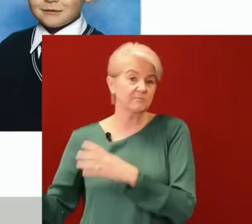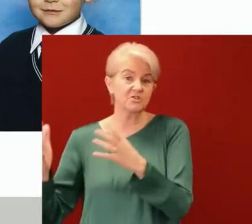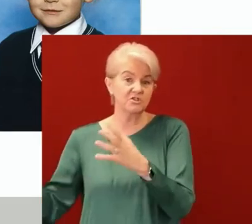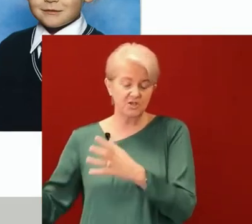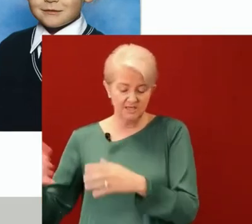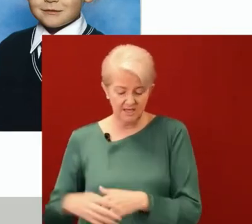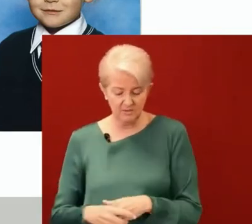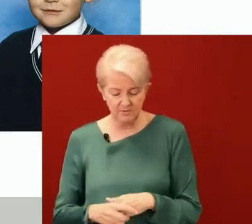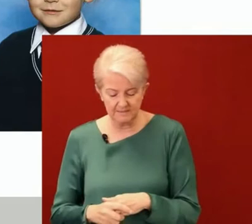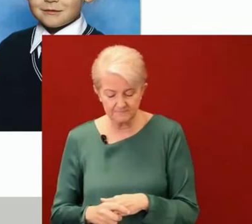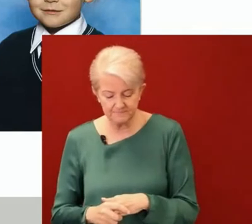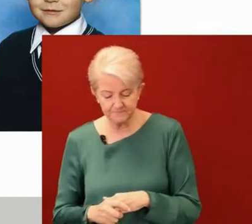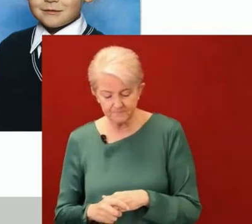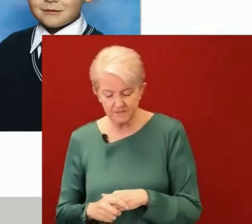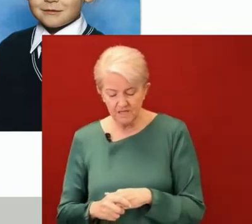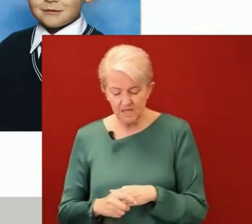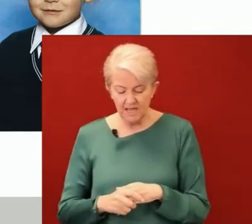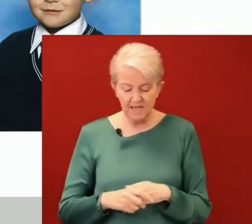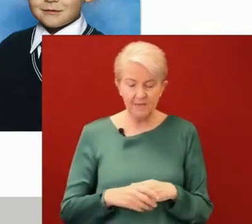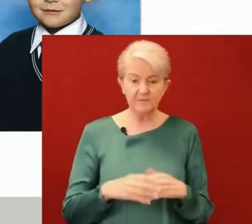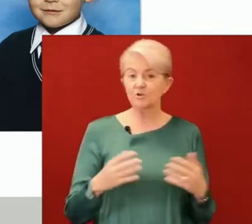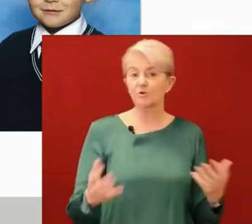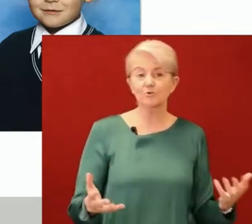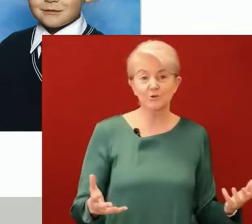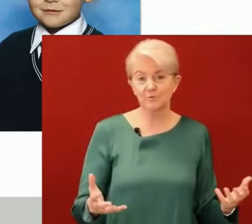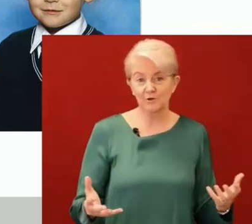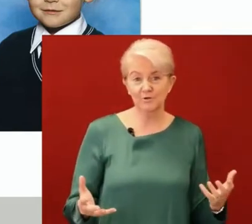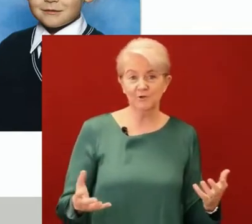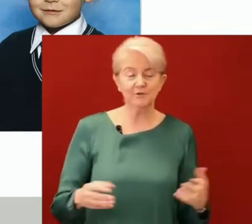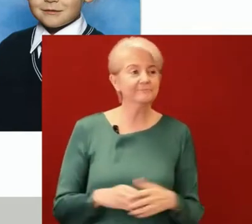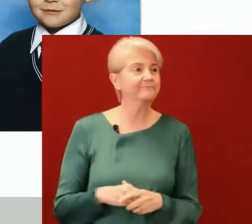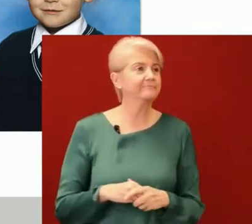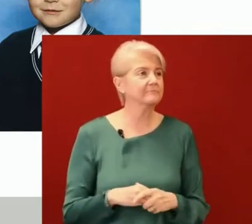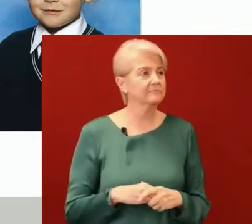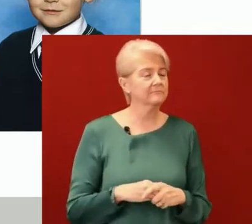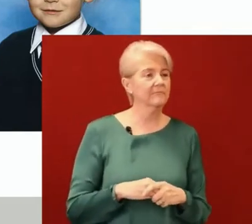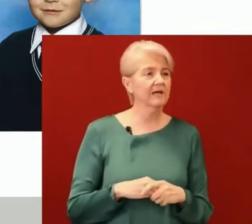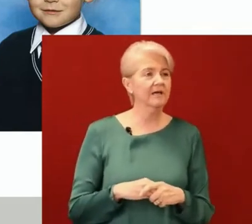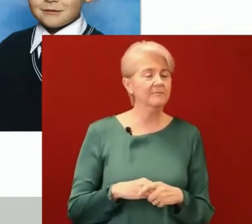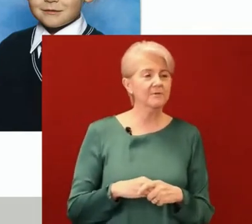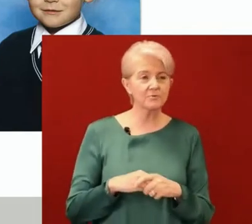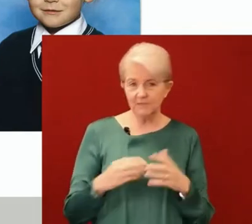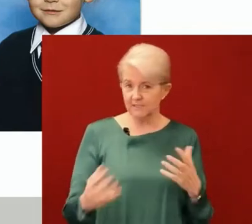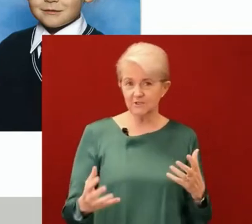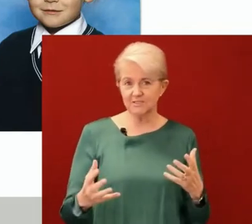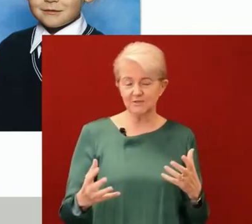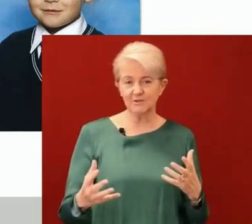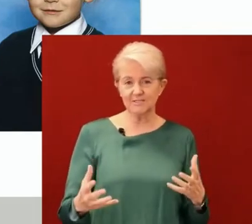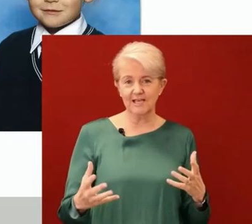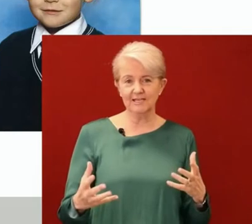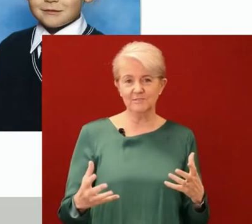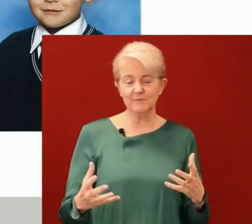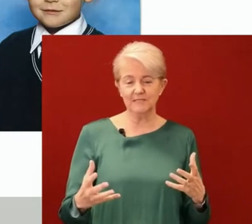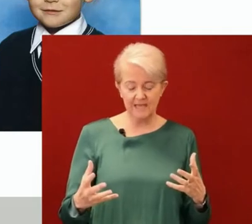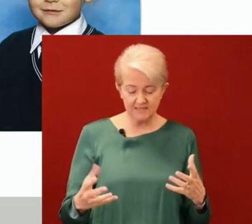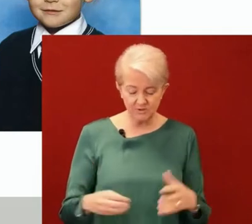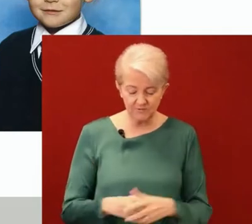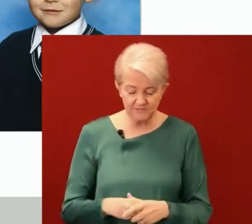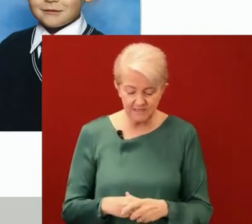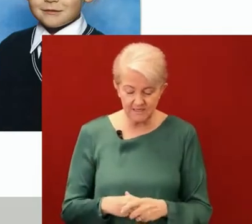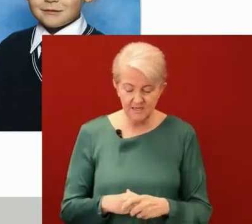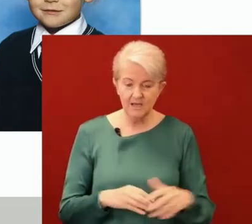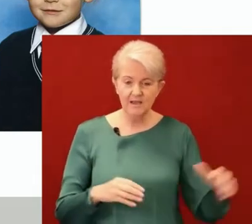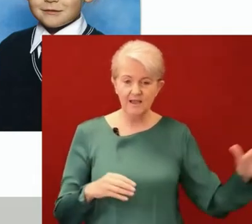about when it comes to gender equity. It's not all doom and gloom though. It was really interesting when I was a gay and lesbian